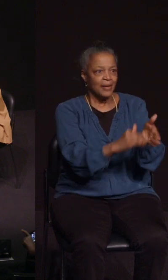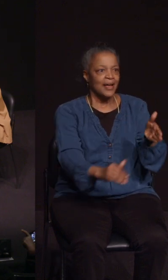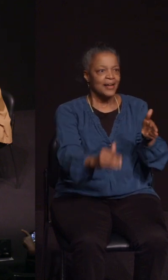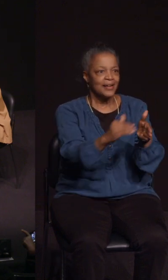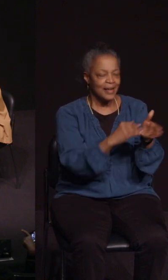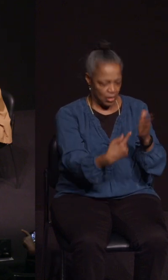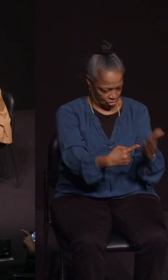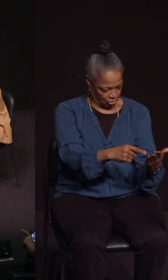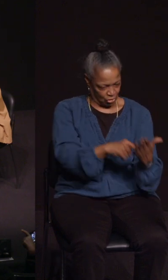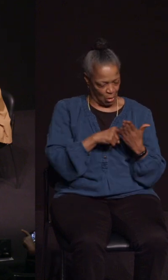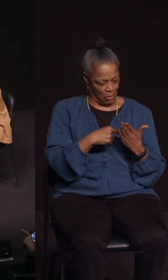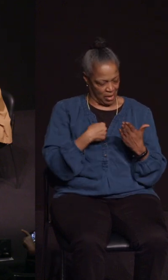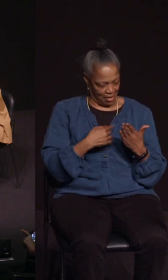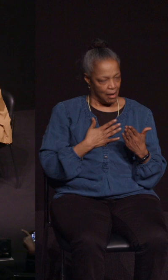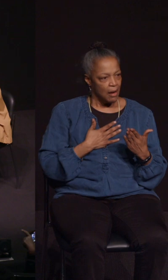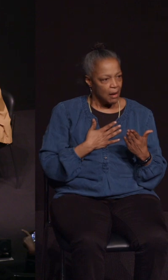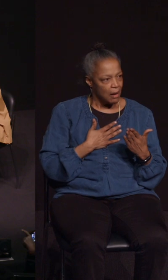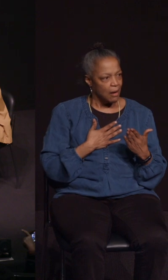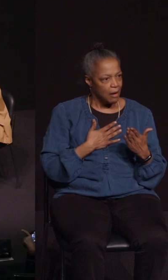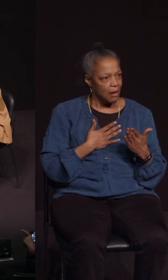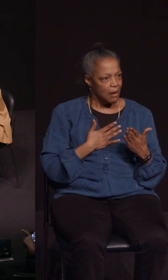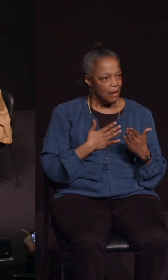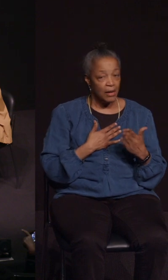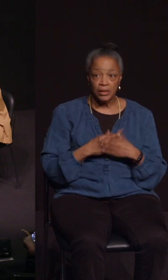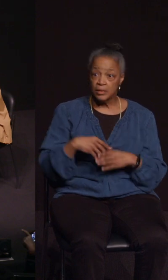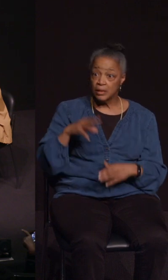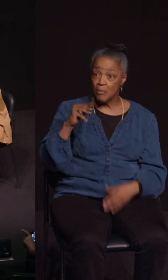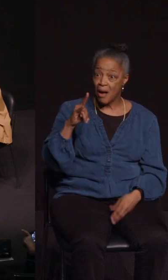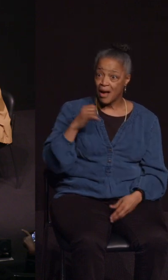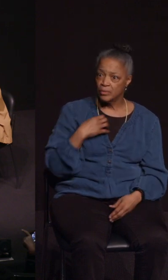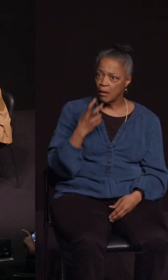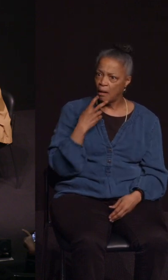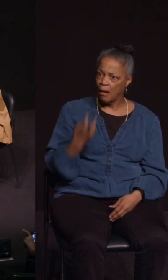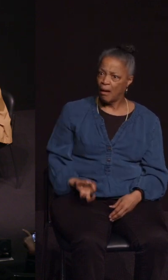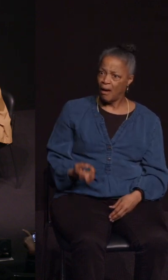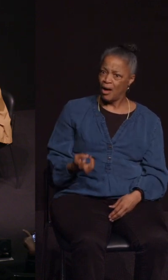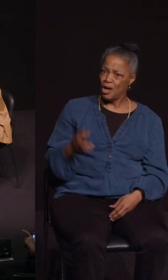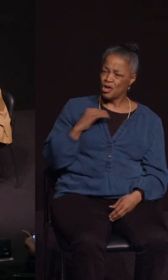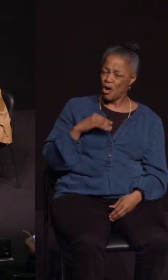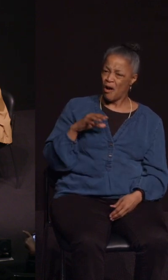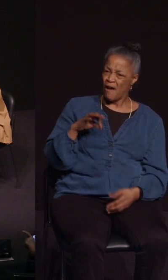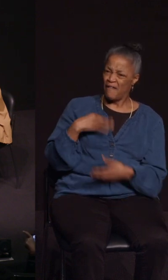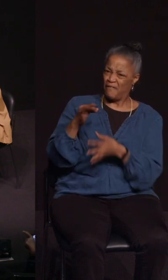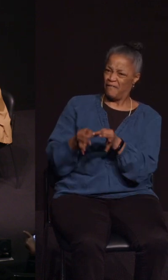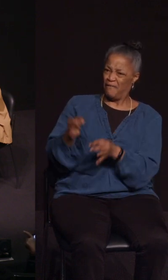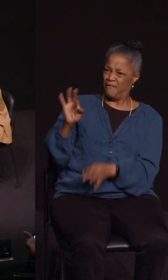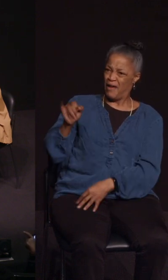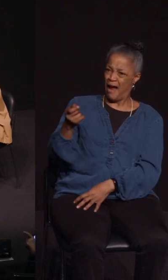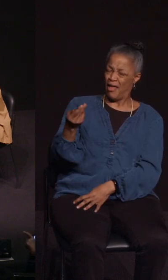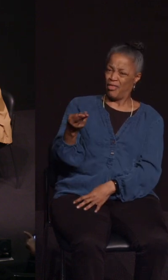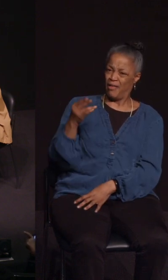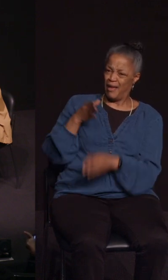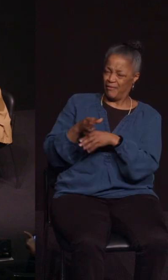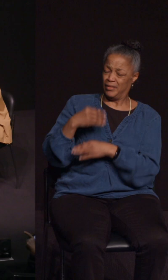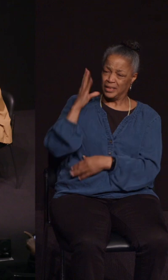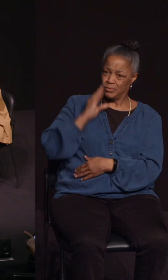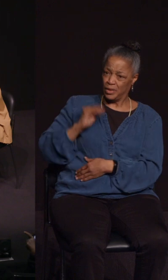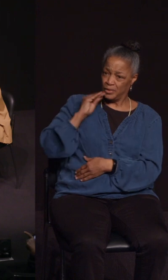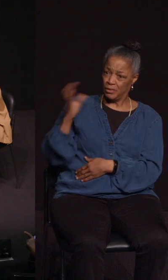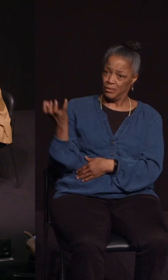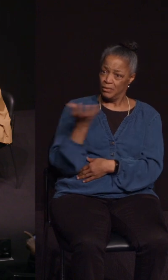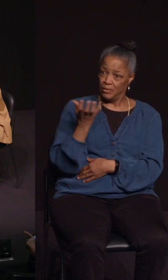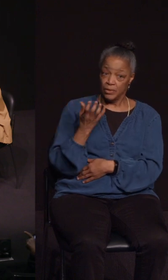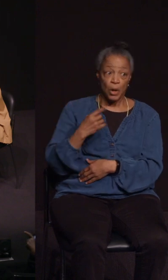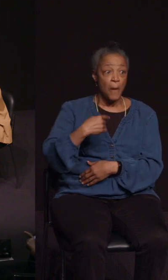again. And so he was appalled by my faith after going through so much. And me and Mike read the